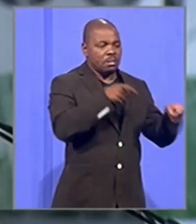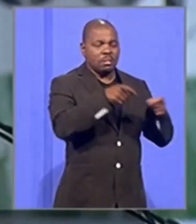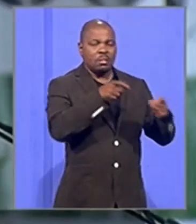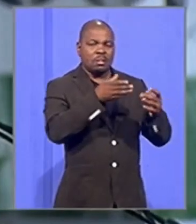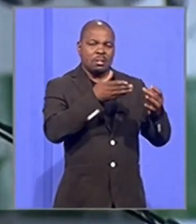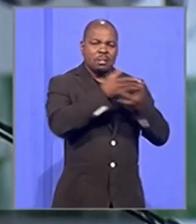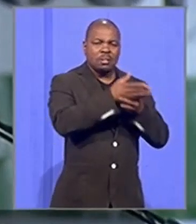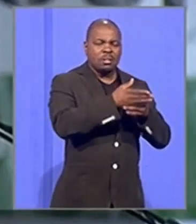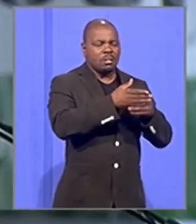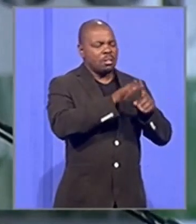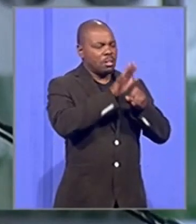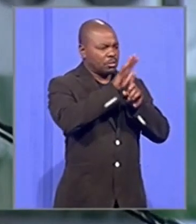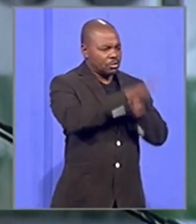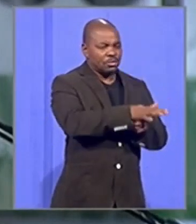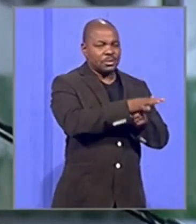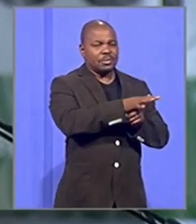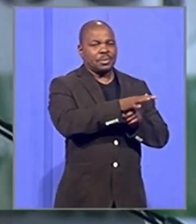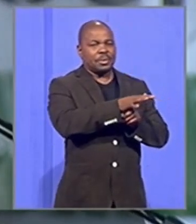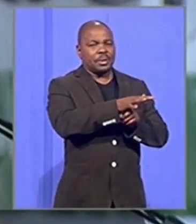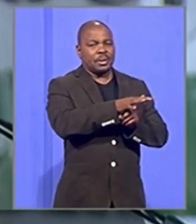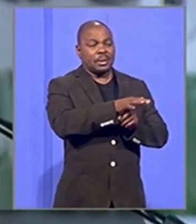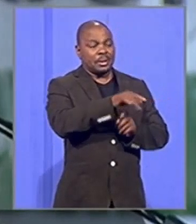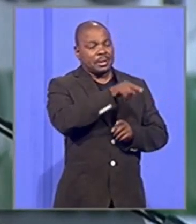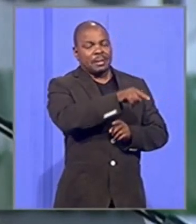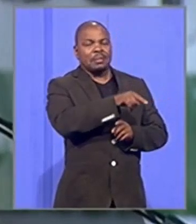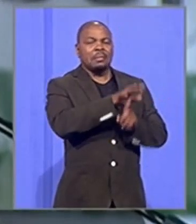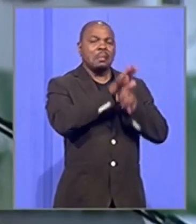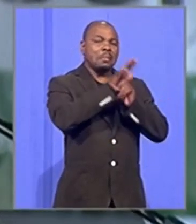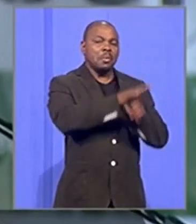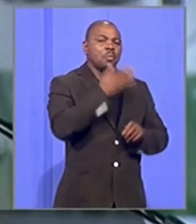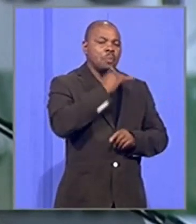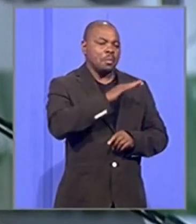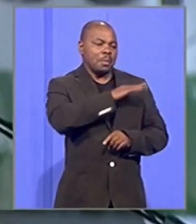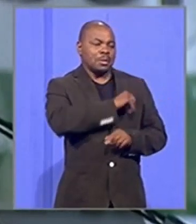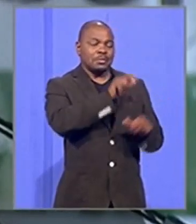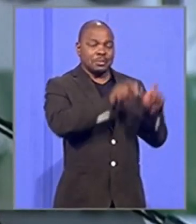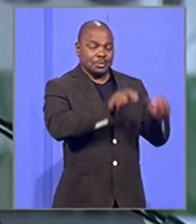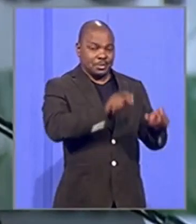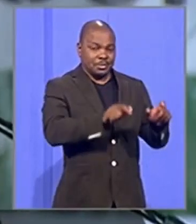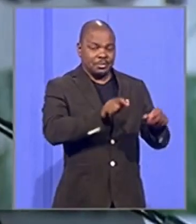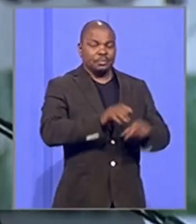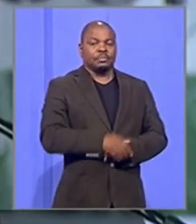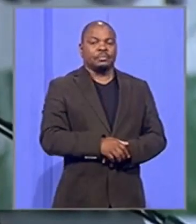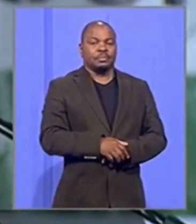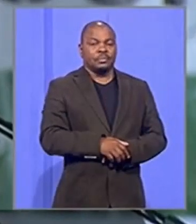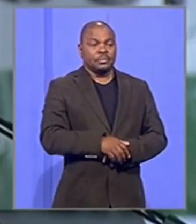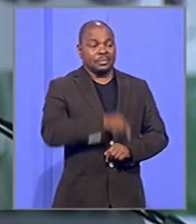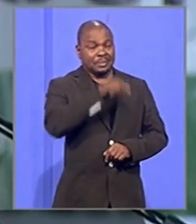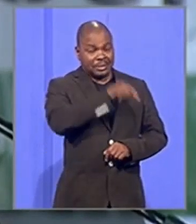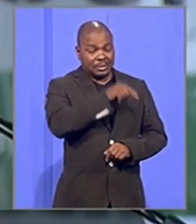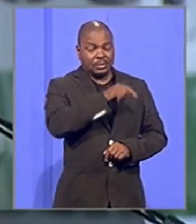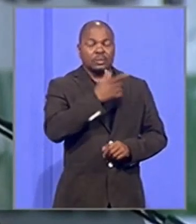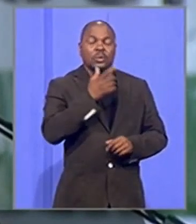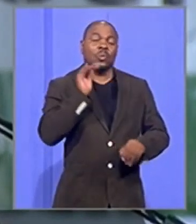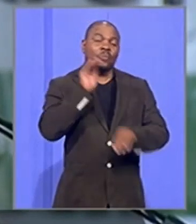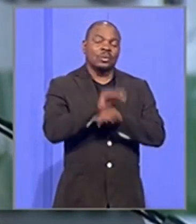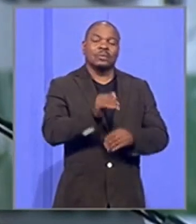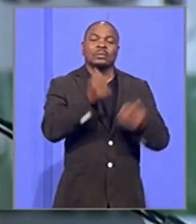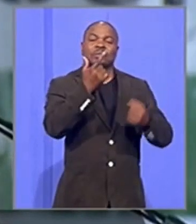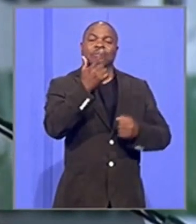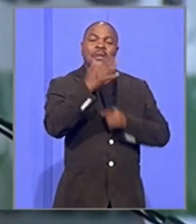and discrimination that is directed against the Palestinian people has endured for over